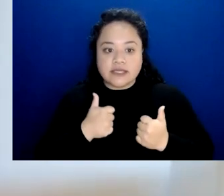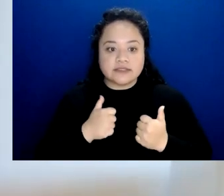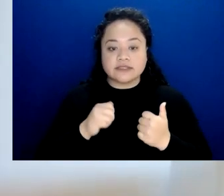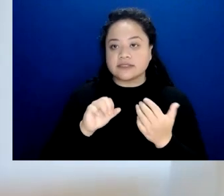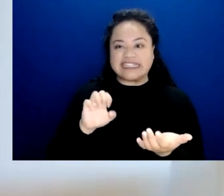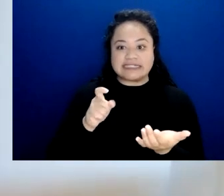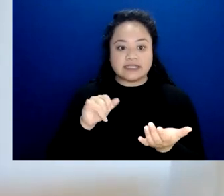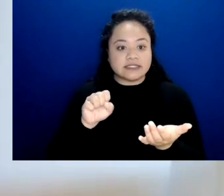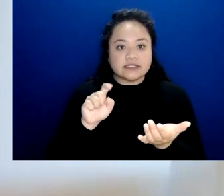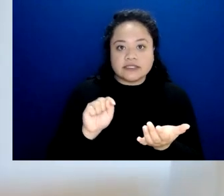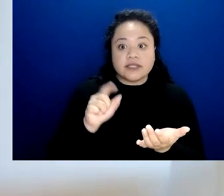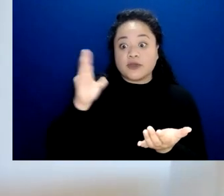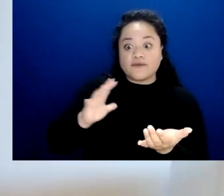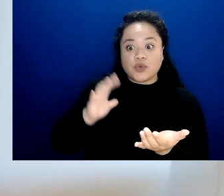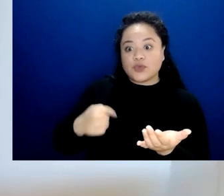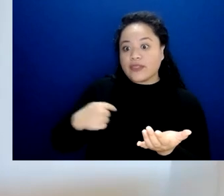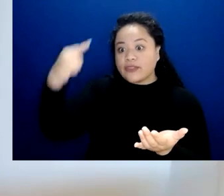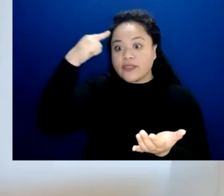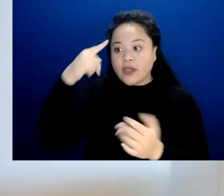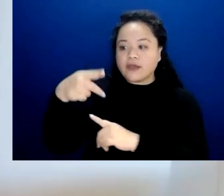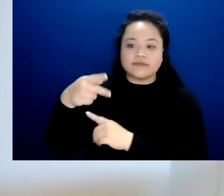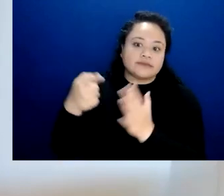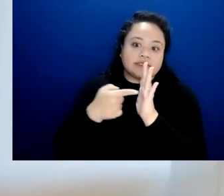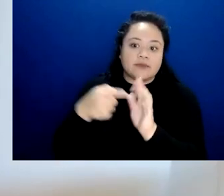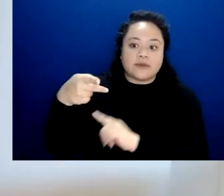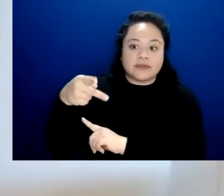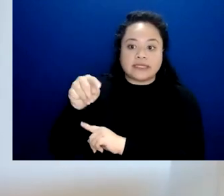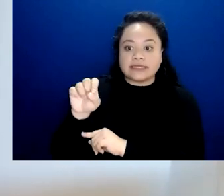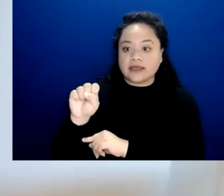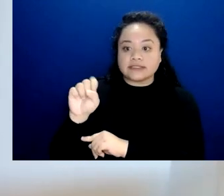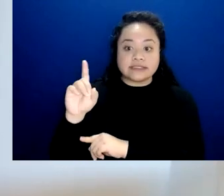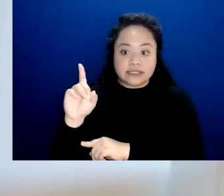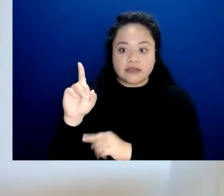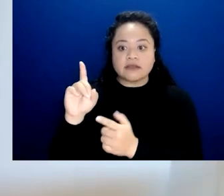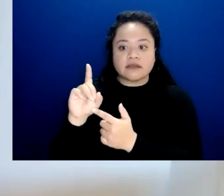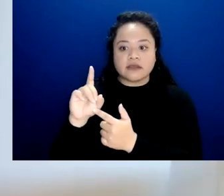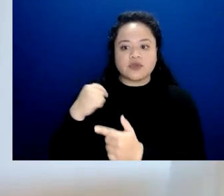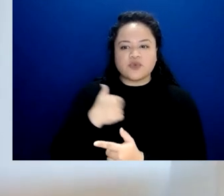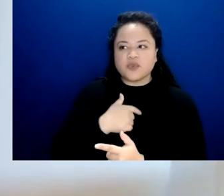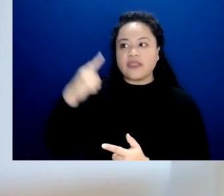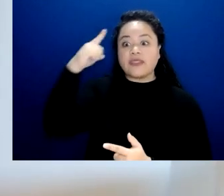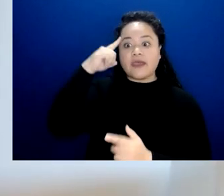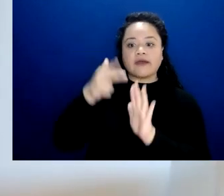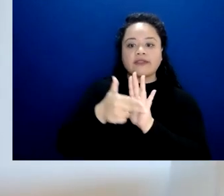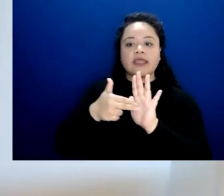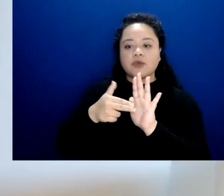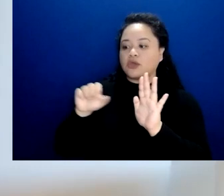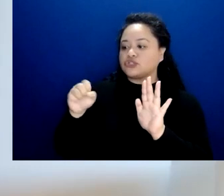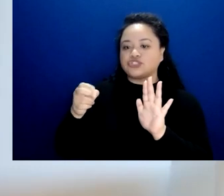we called it shell shock, and it was only for veterans of war. And we gave space and allowance to some of that, but